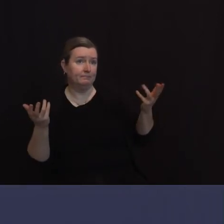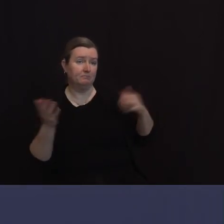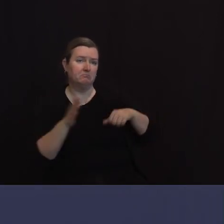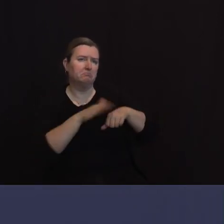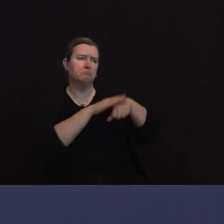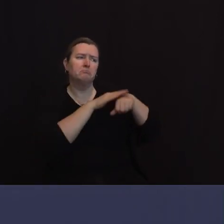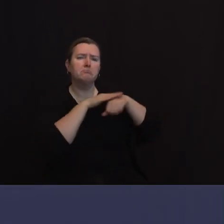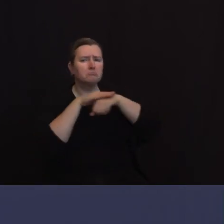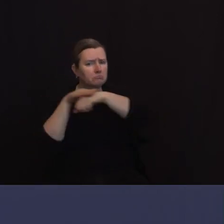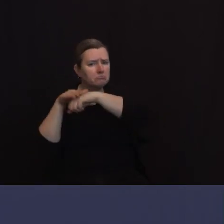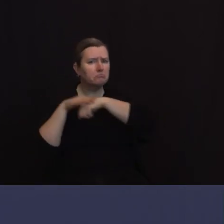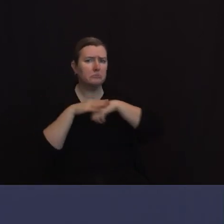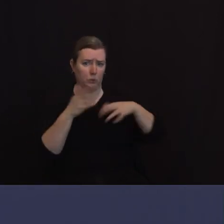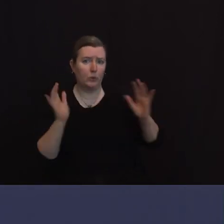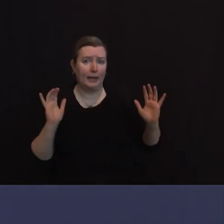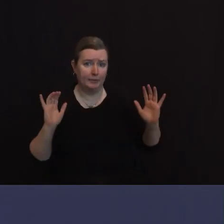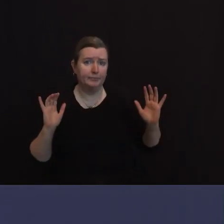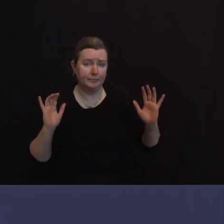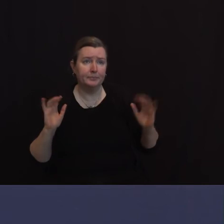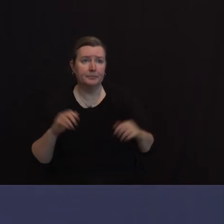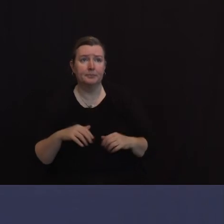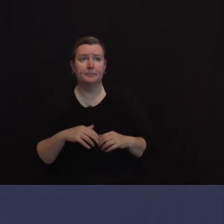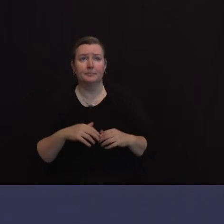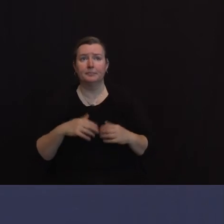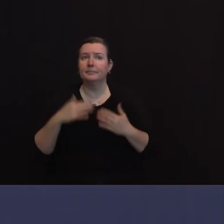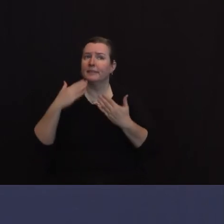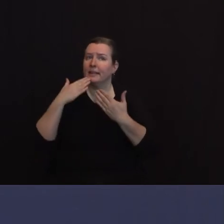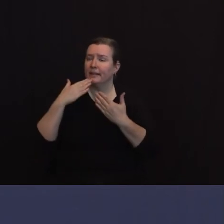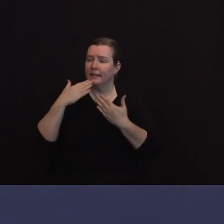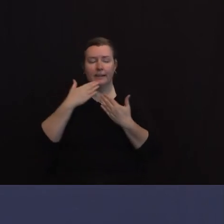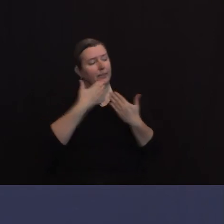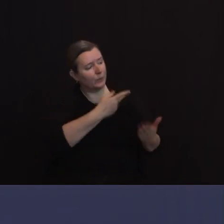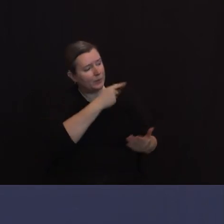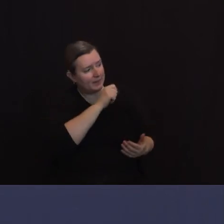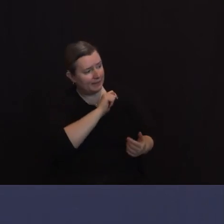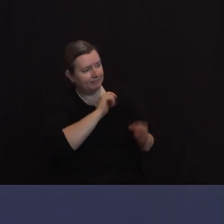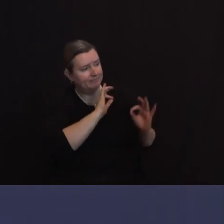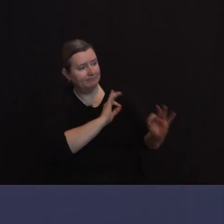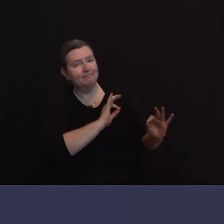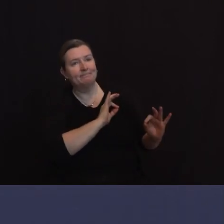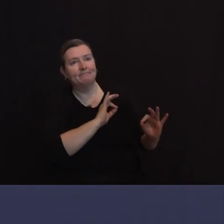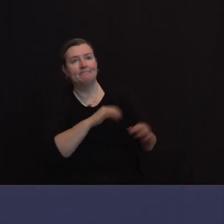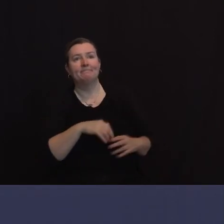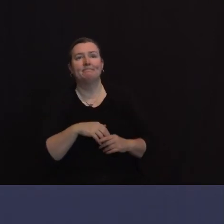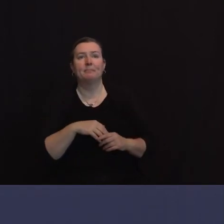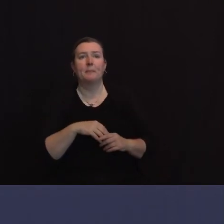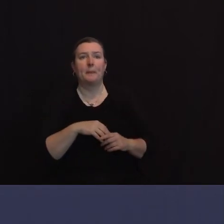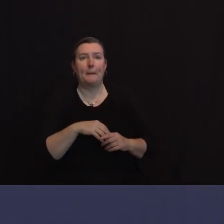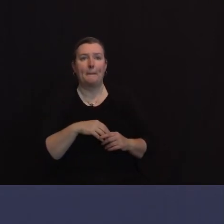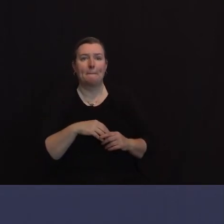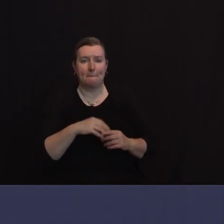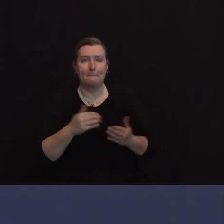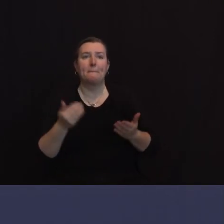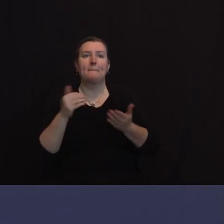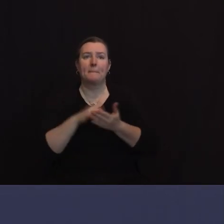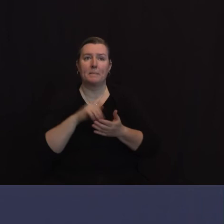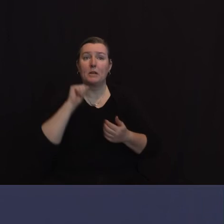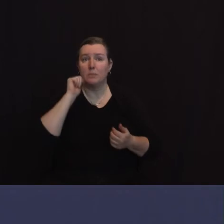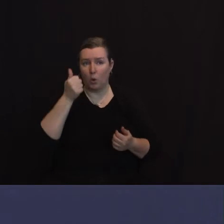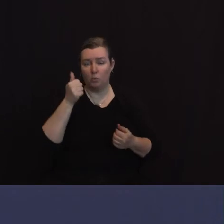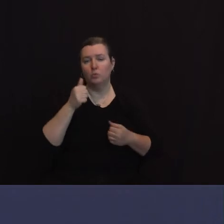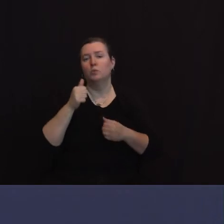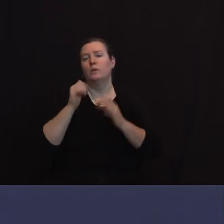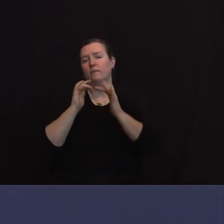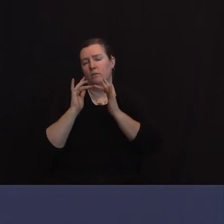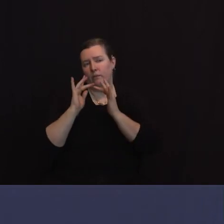be mindful of. Thank you for that. So again, tomorrow we'll be with you virtually. I'm going to be on the